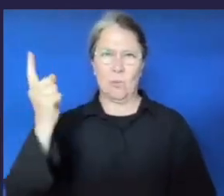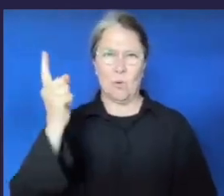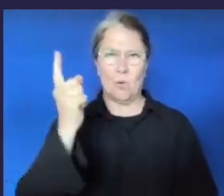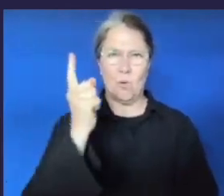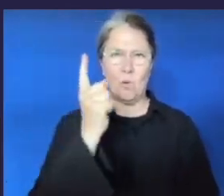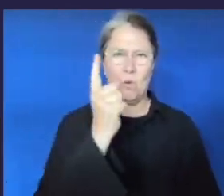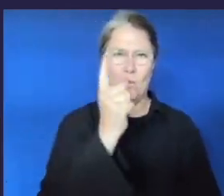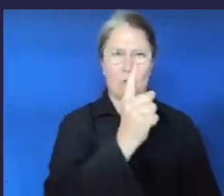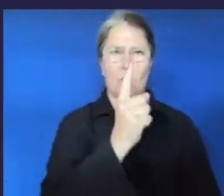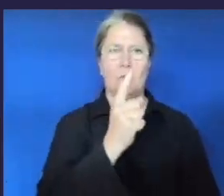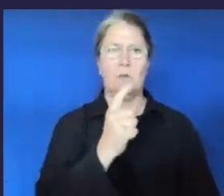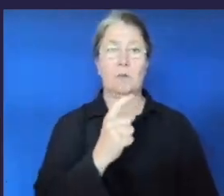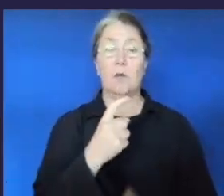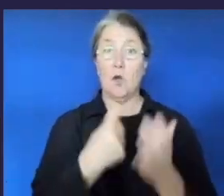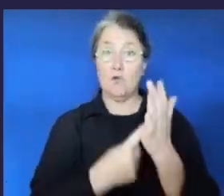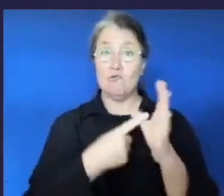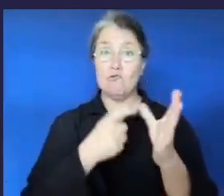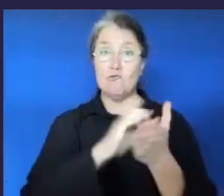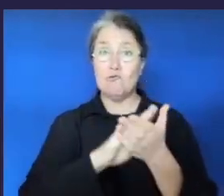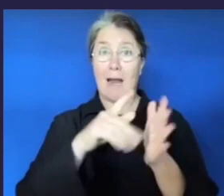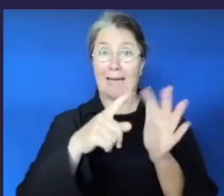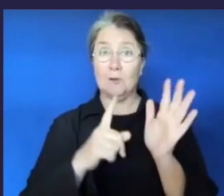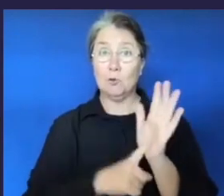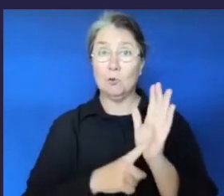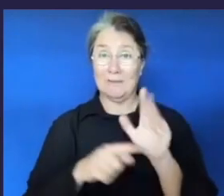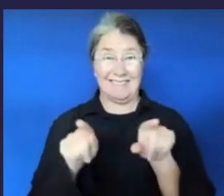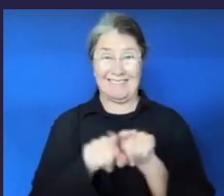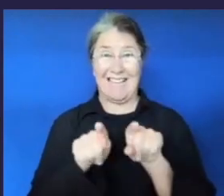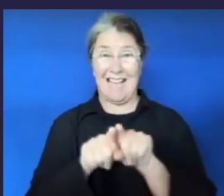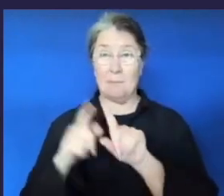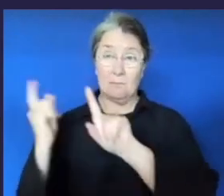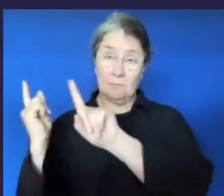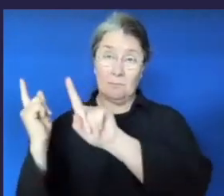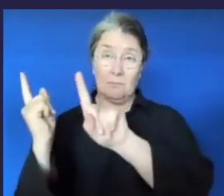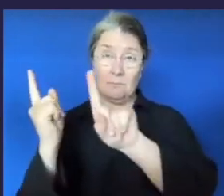Rach walks from behind bar, carrying bouquet of flowers.